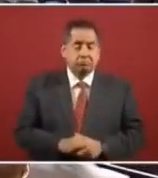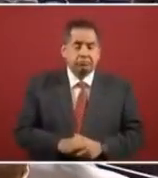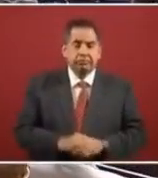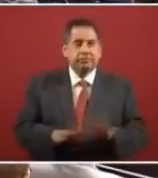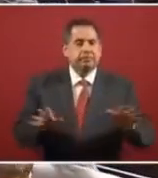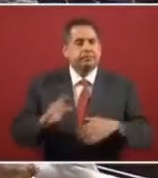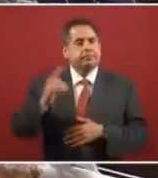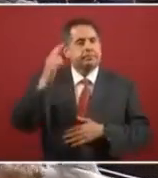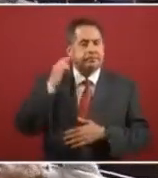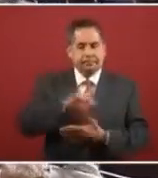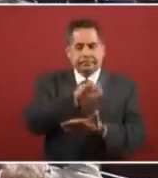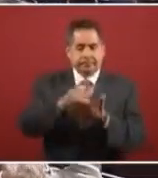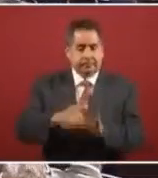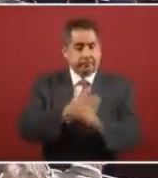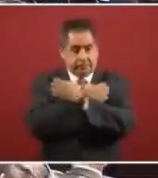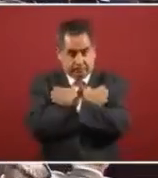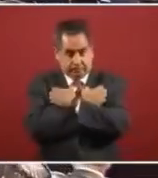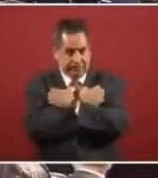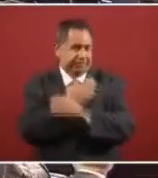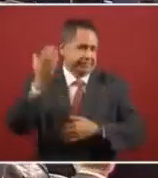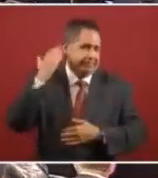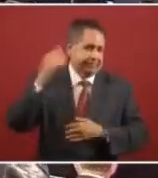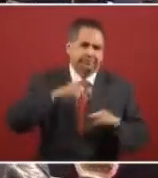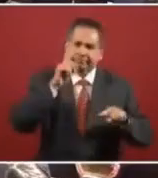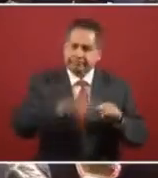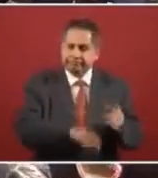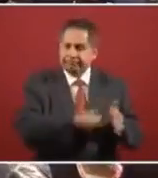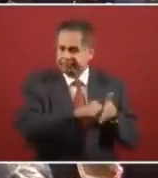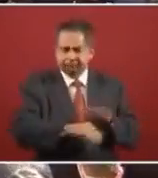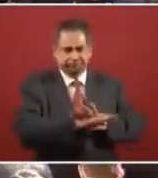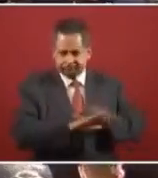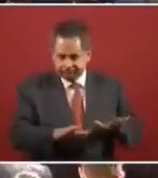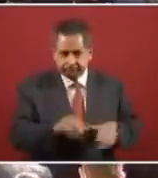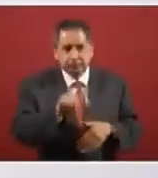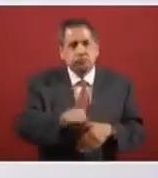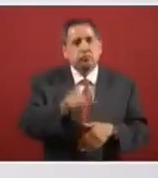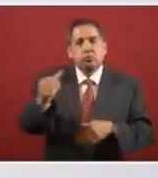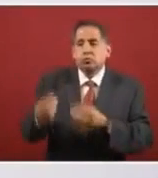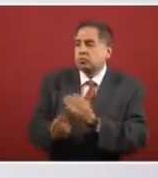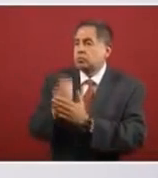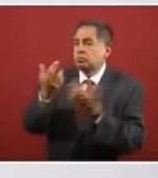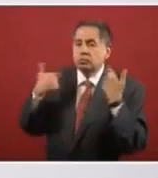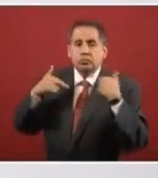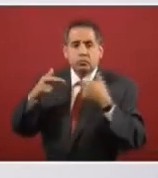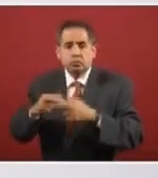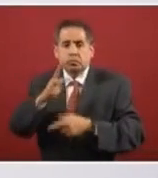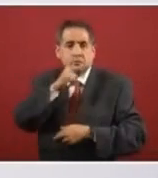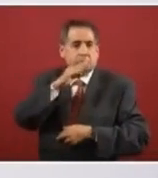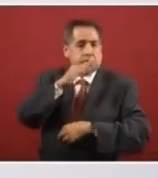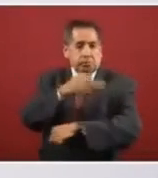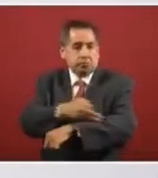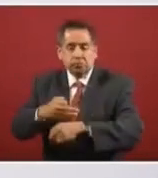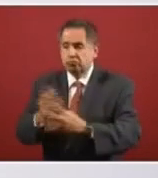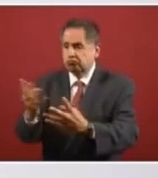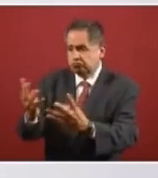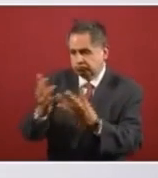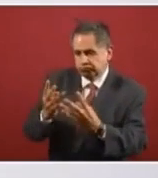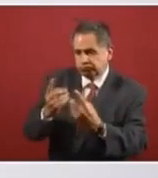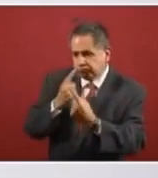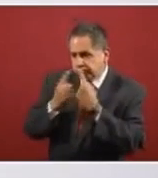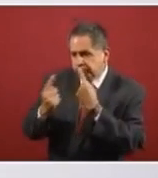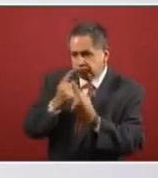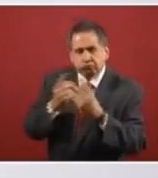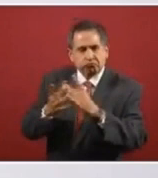cancelled the totally called educational reform where they were abusing